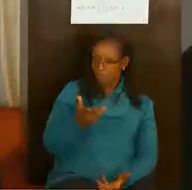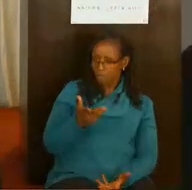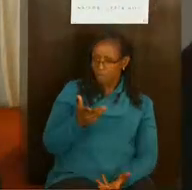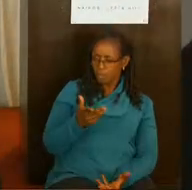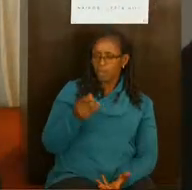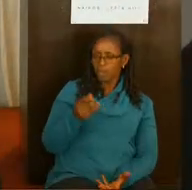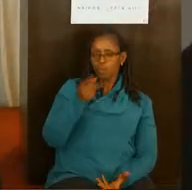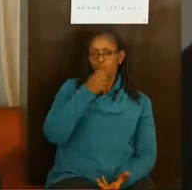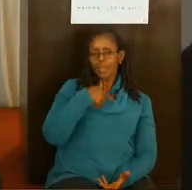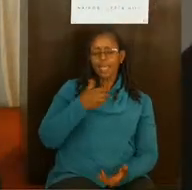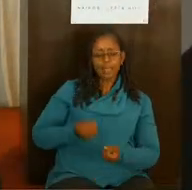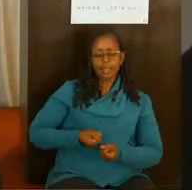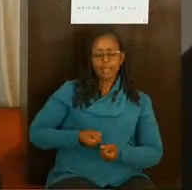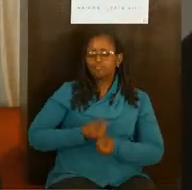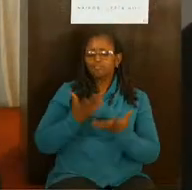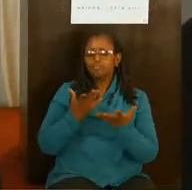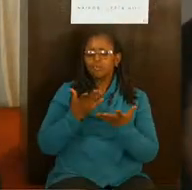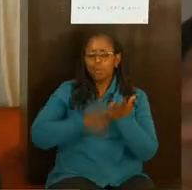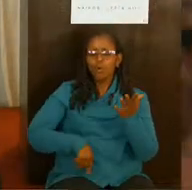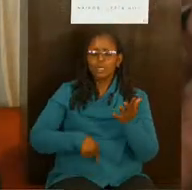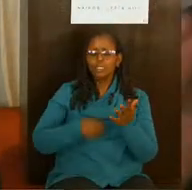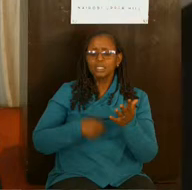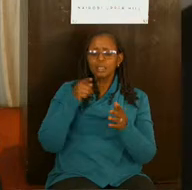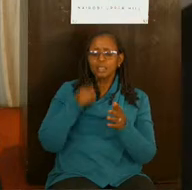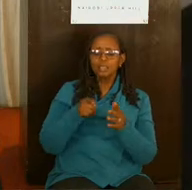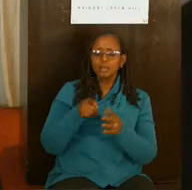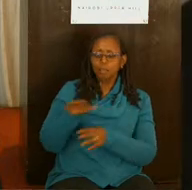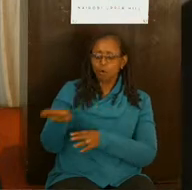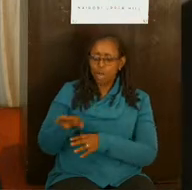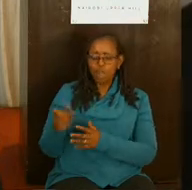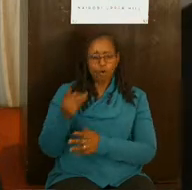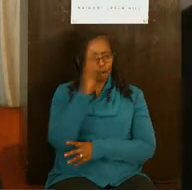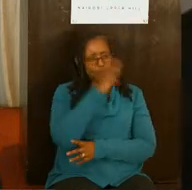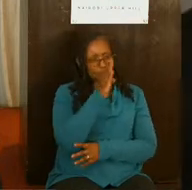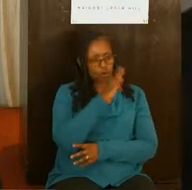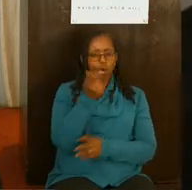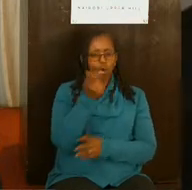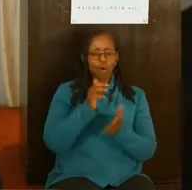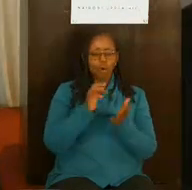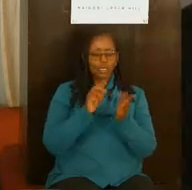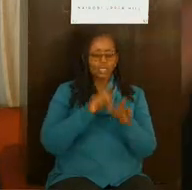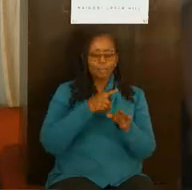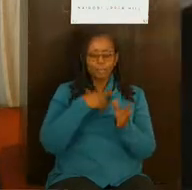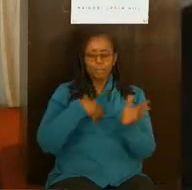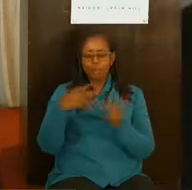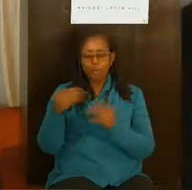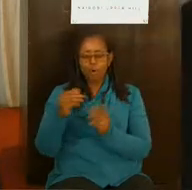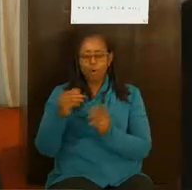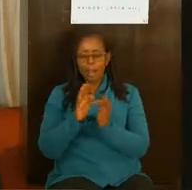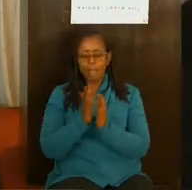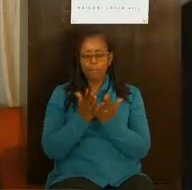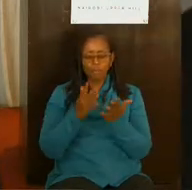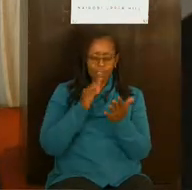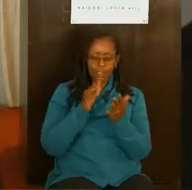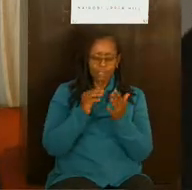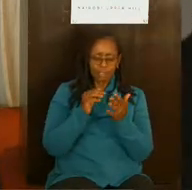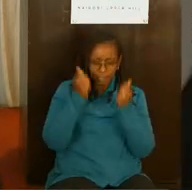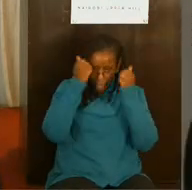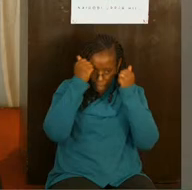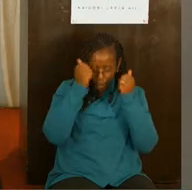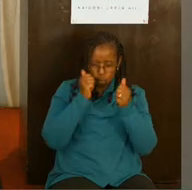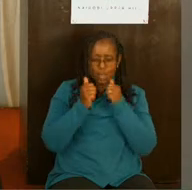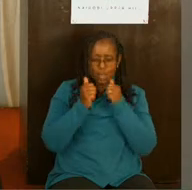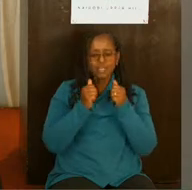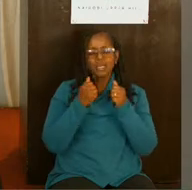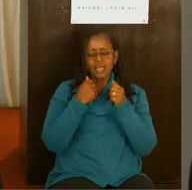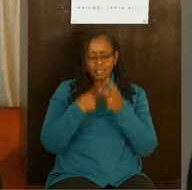imparting on those mornings or afternoons or at bible studies that should be of value that